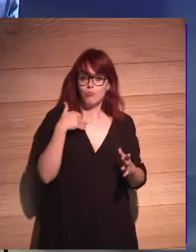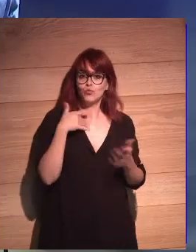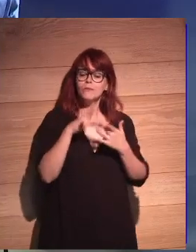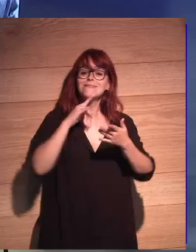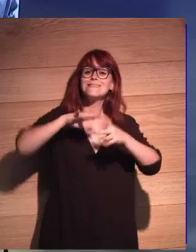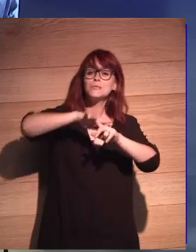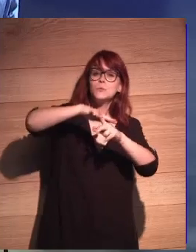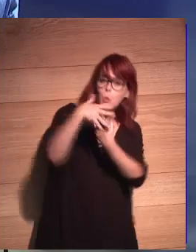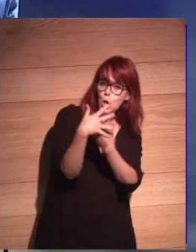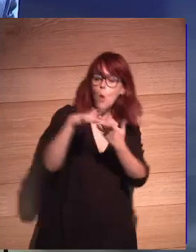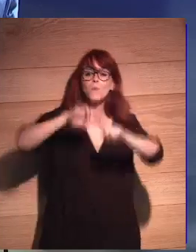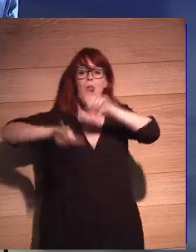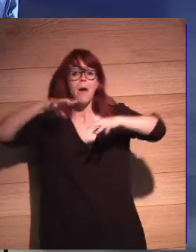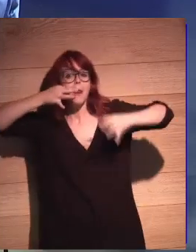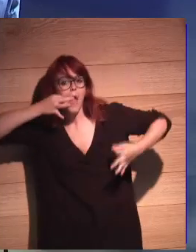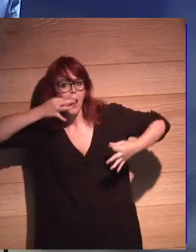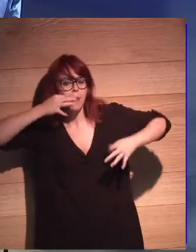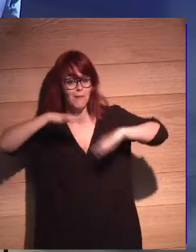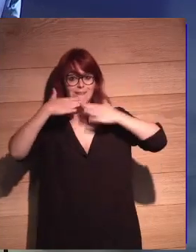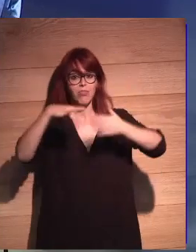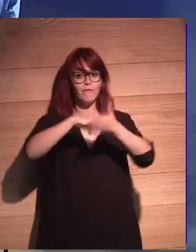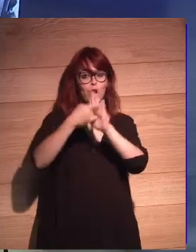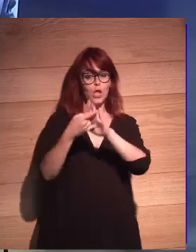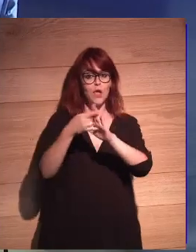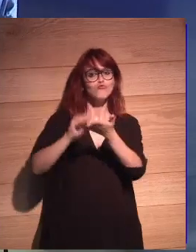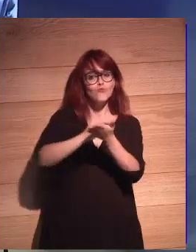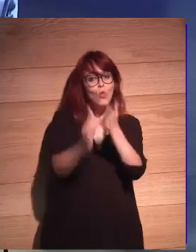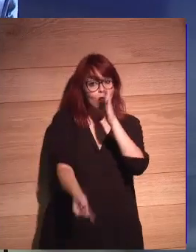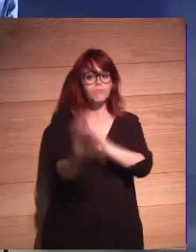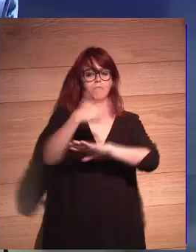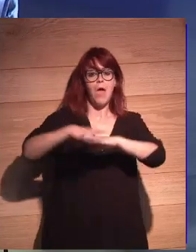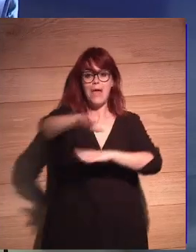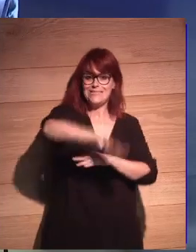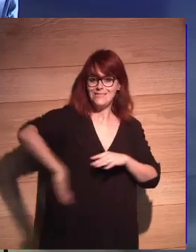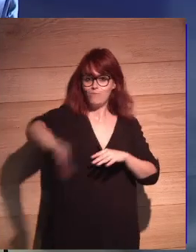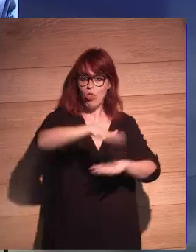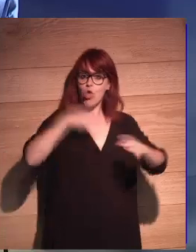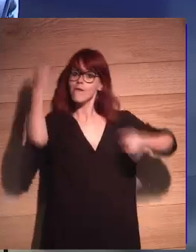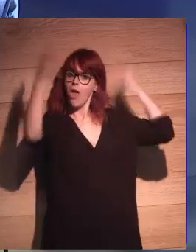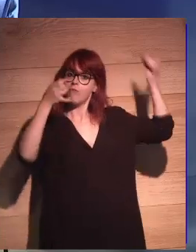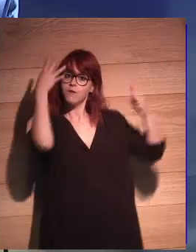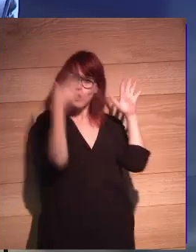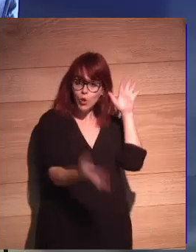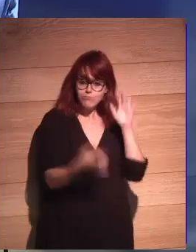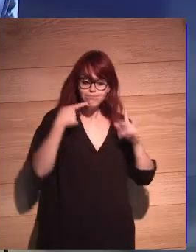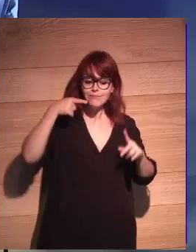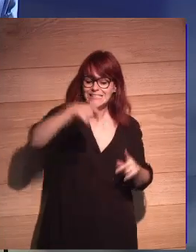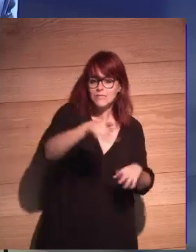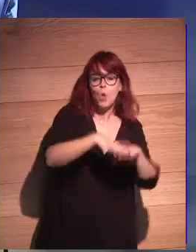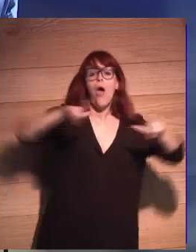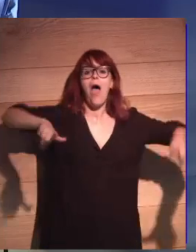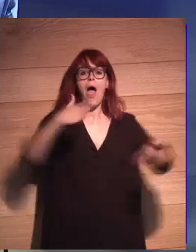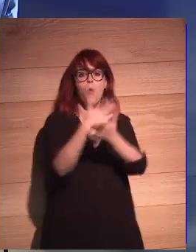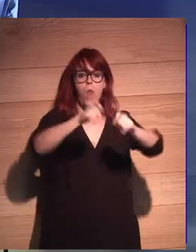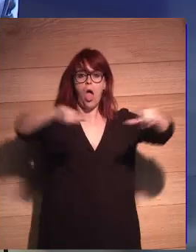project-oriented approach, because we want to solve real problems with some technologies, I need to create a creative space. And the creative